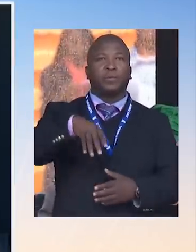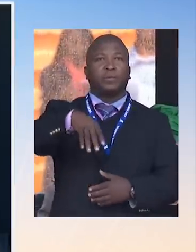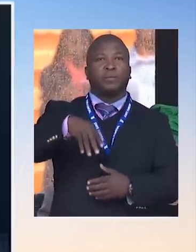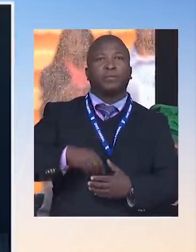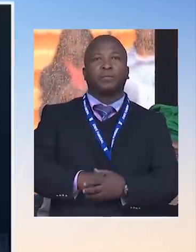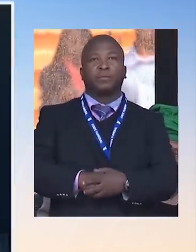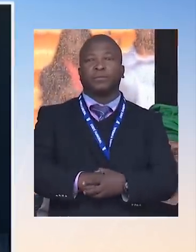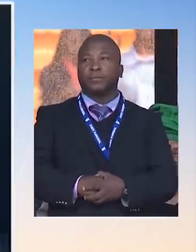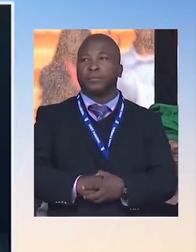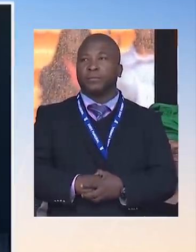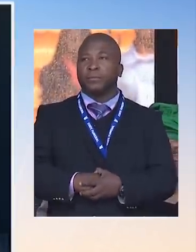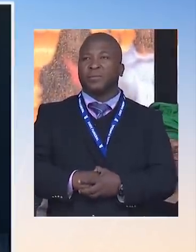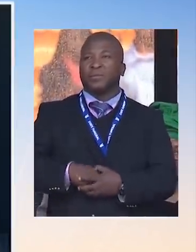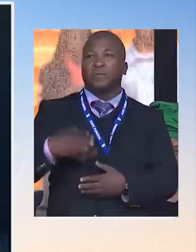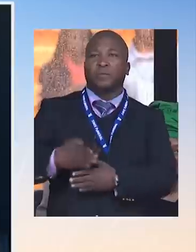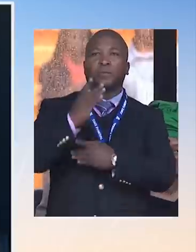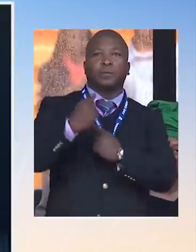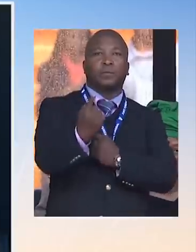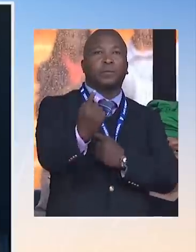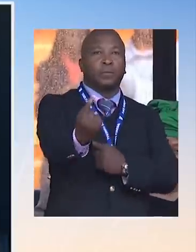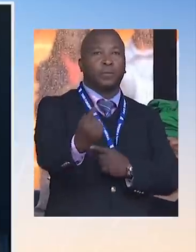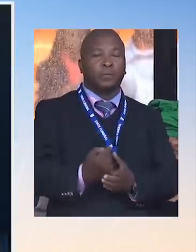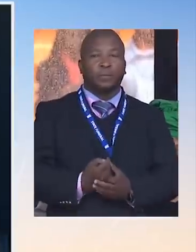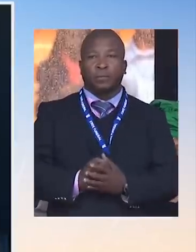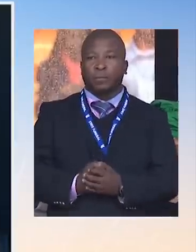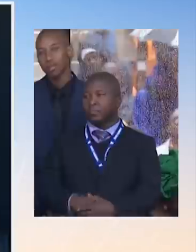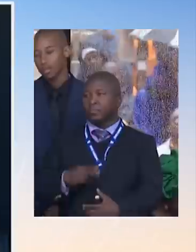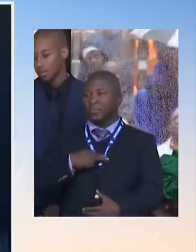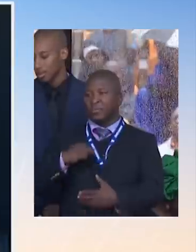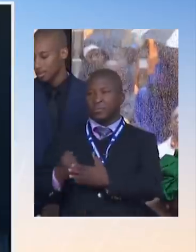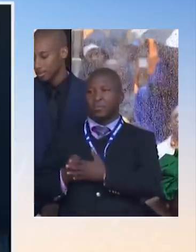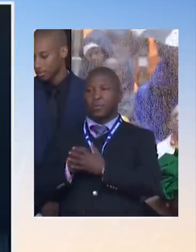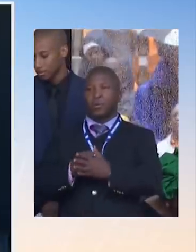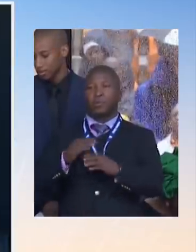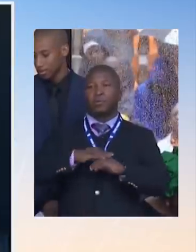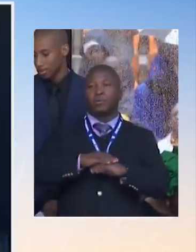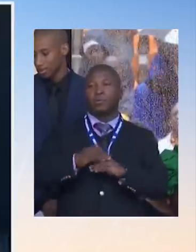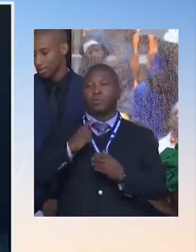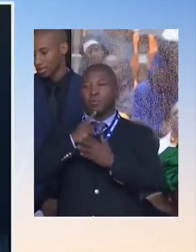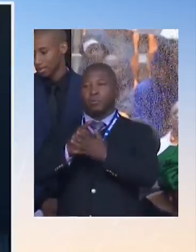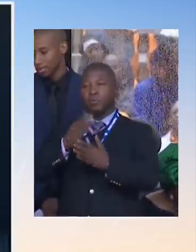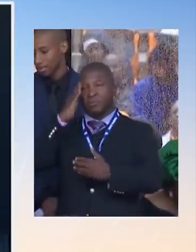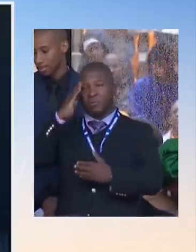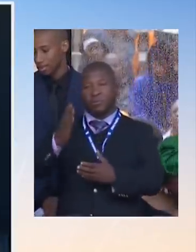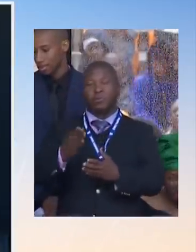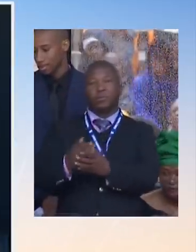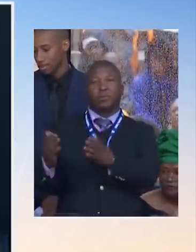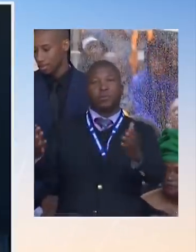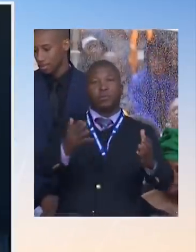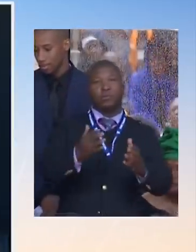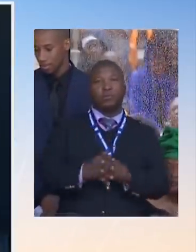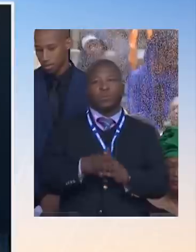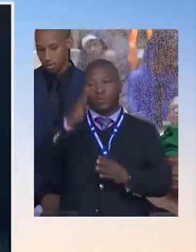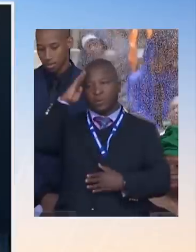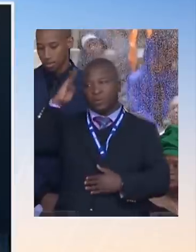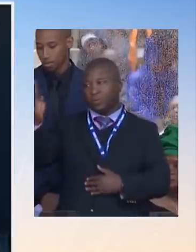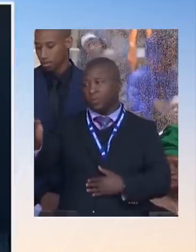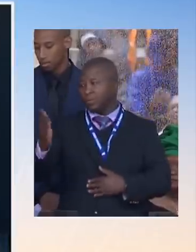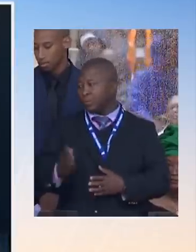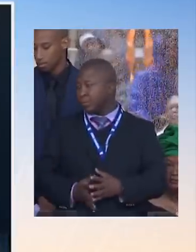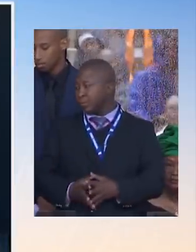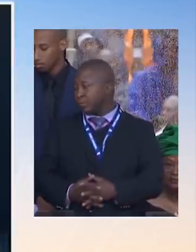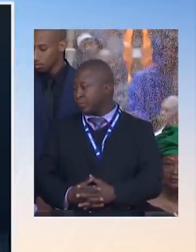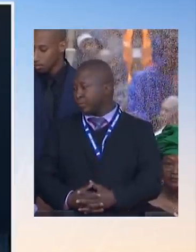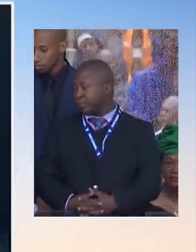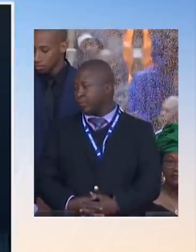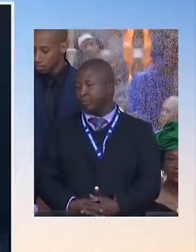know, he has spoken about the trial and, of course, the death of George Floyd in personal terms. And that is a reflection